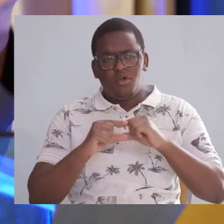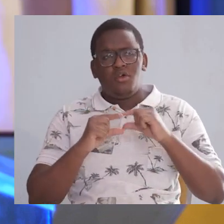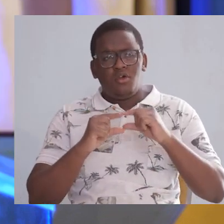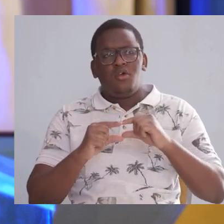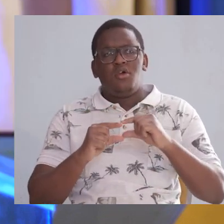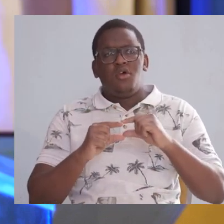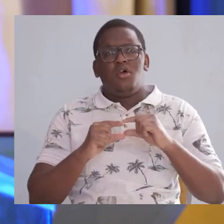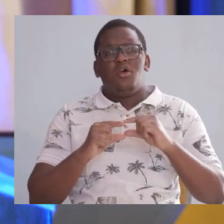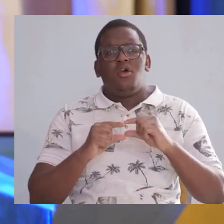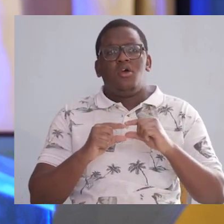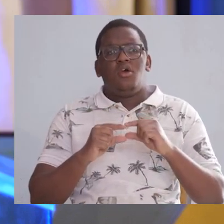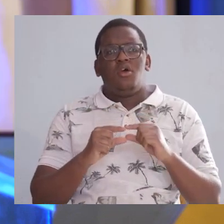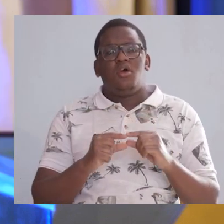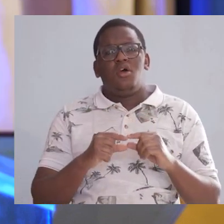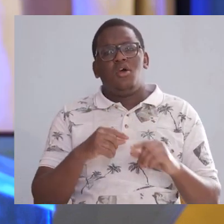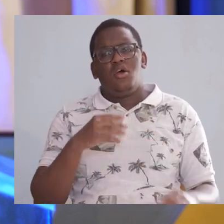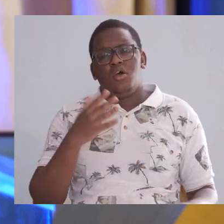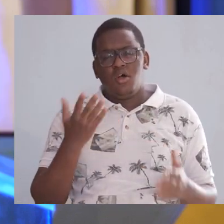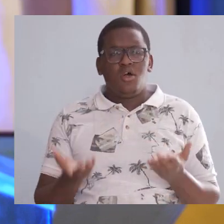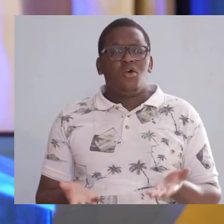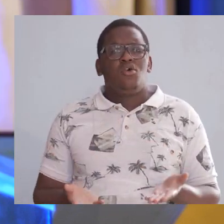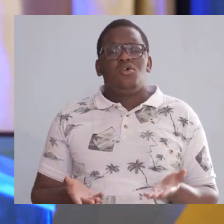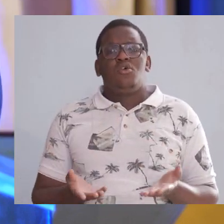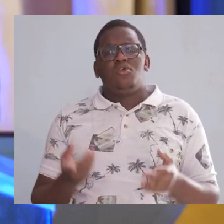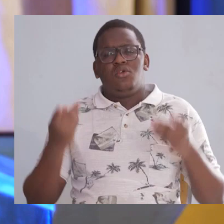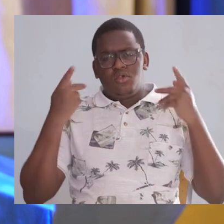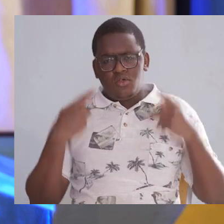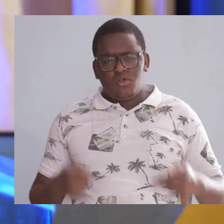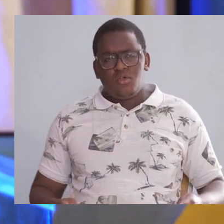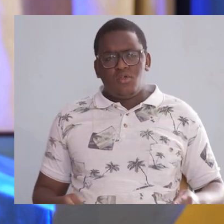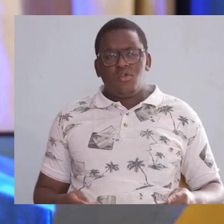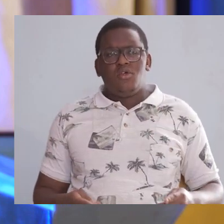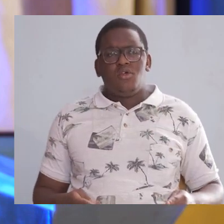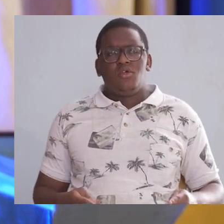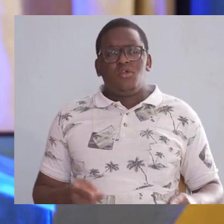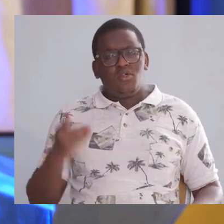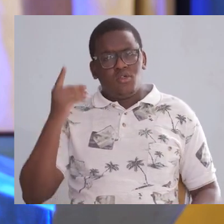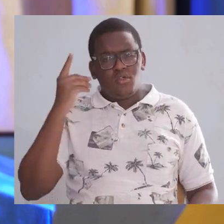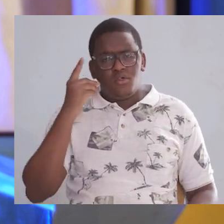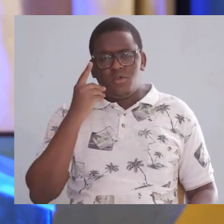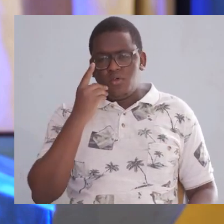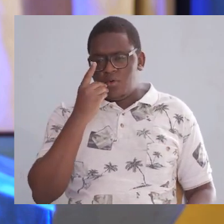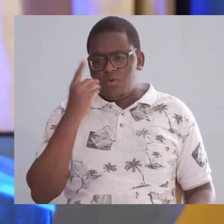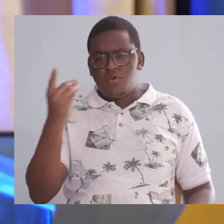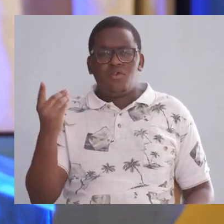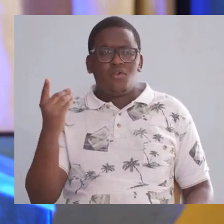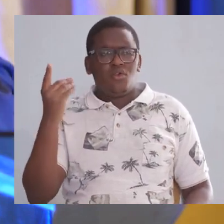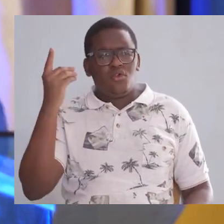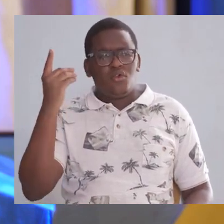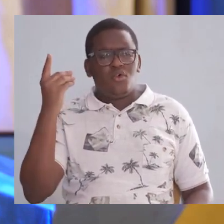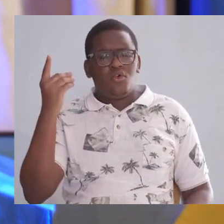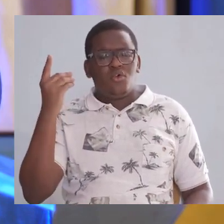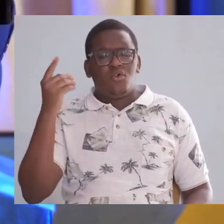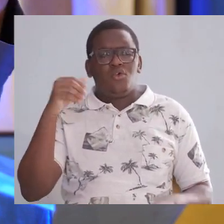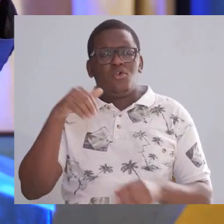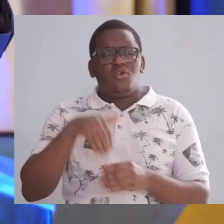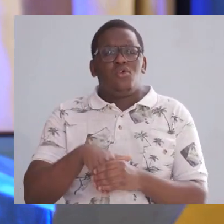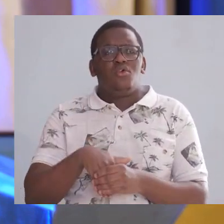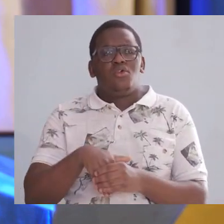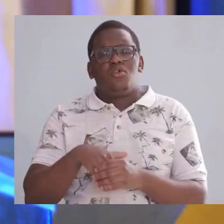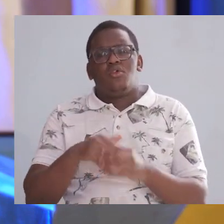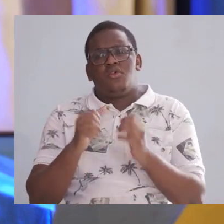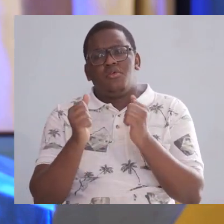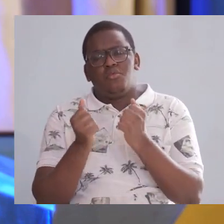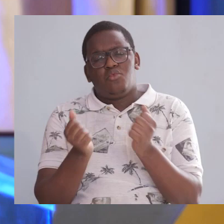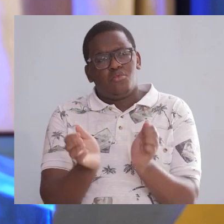will I live? I want to say this. The choice is yours. Do you want complete freedom, or do you want to remain in bondage for the